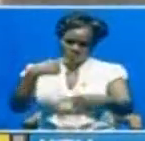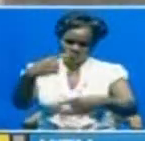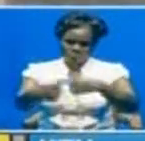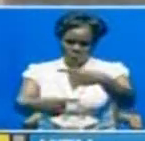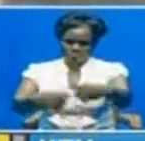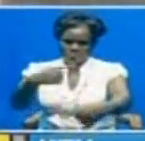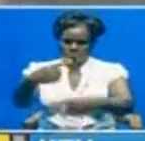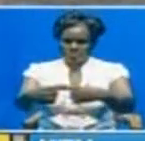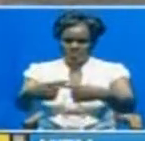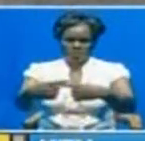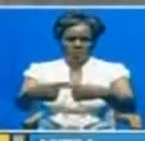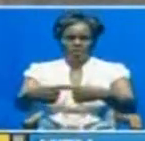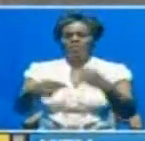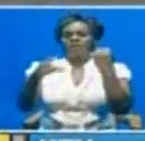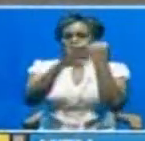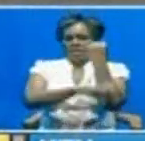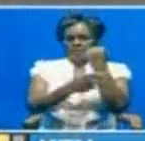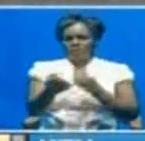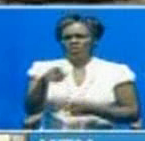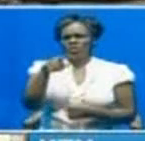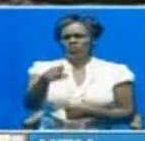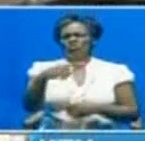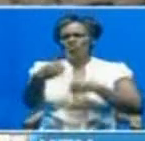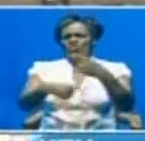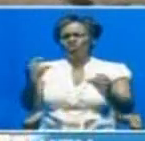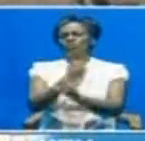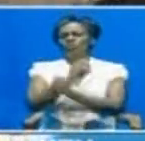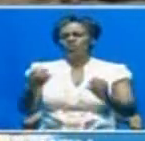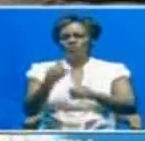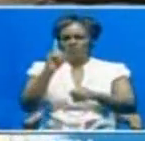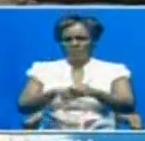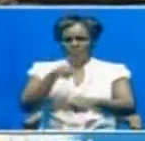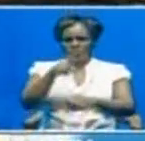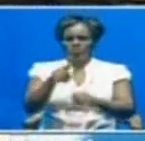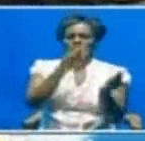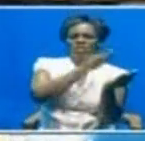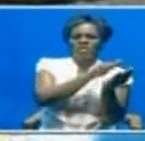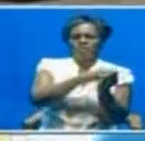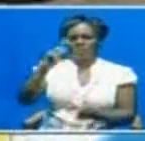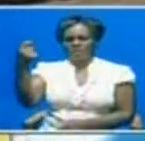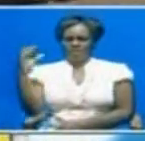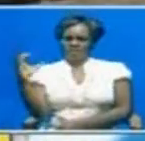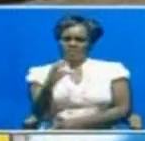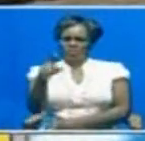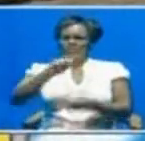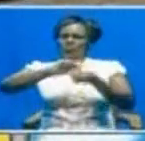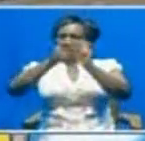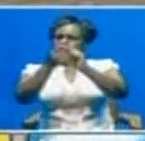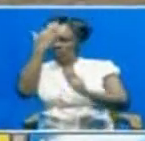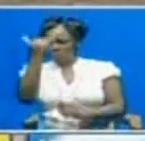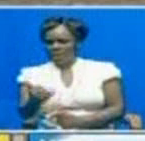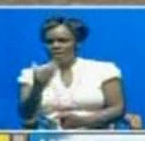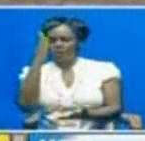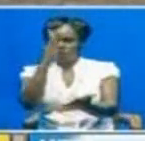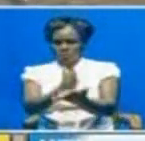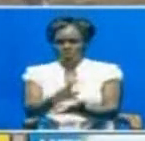procedure, the laws of this country. Why didn't you continue doing it while retaining Kenyan citizenship? Did you have to change citizenship?